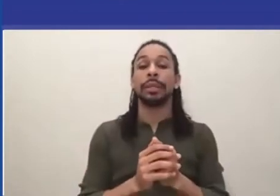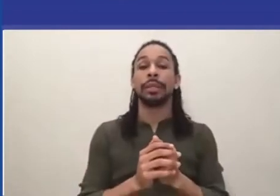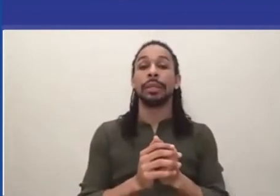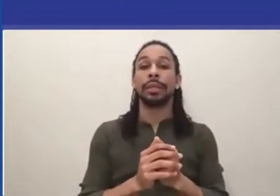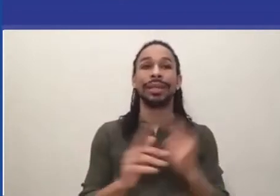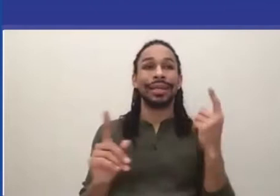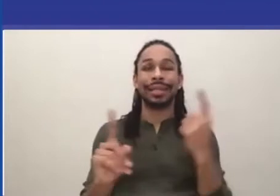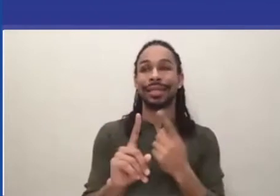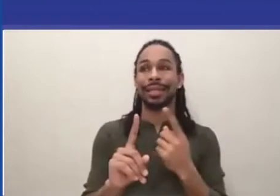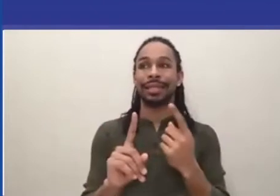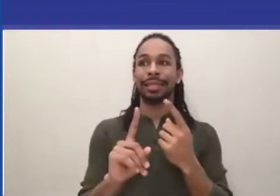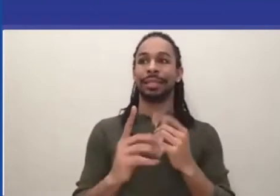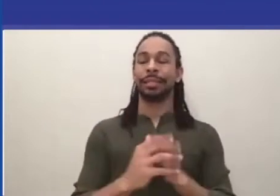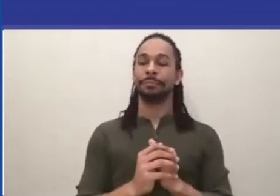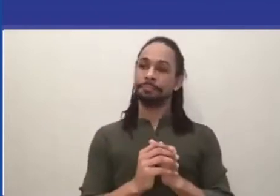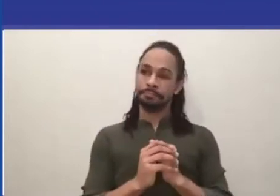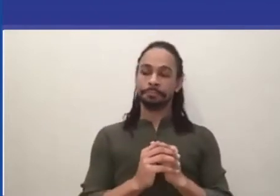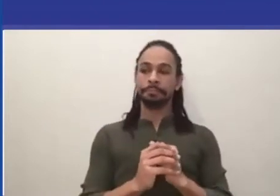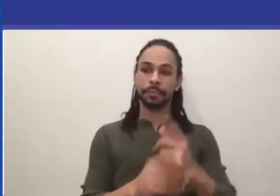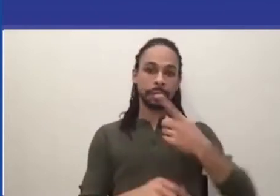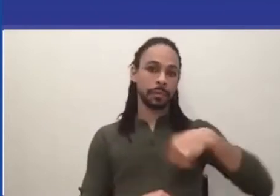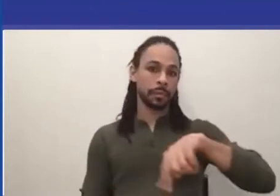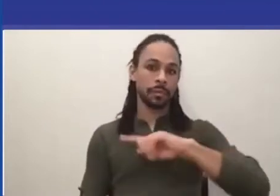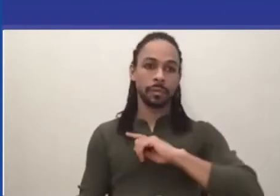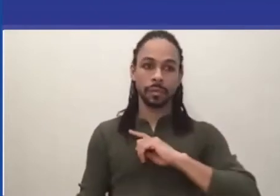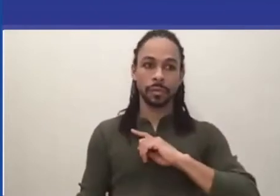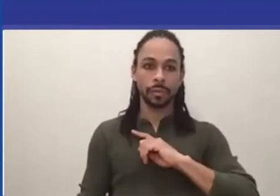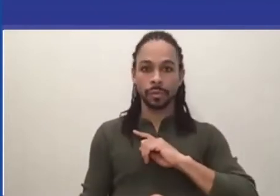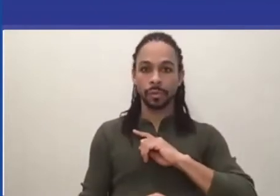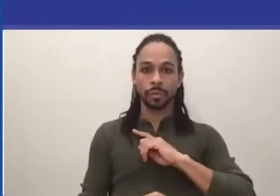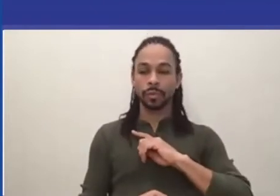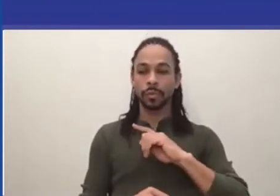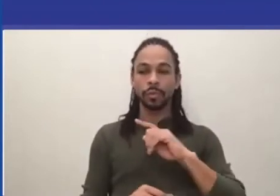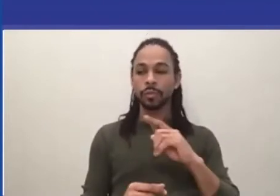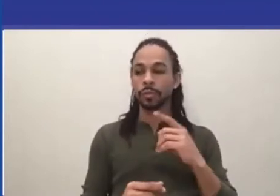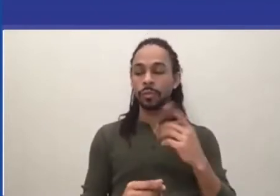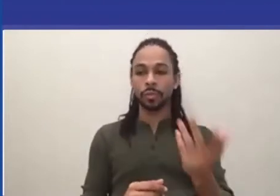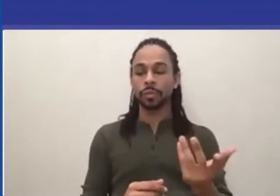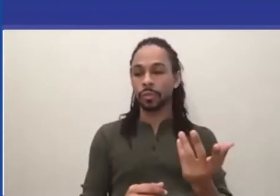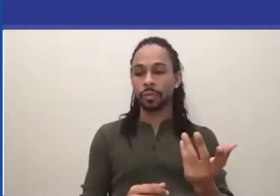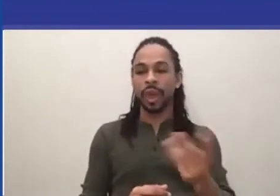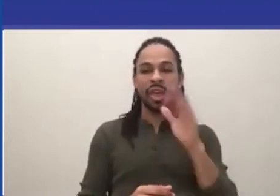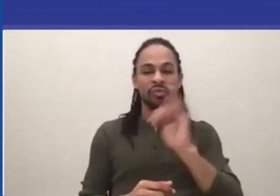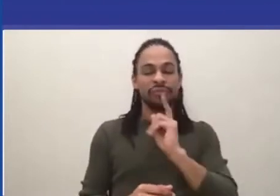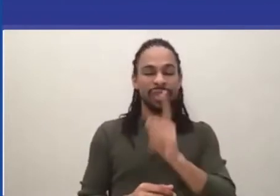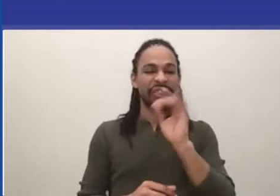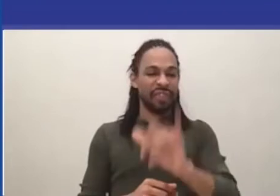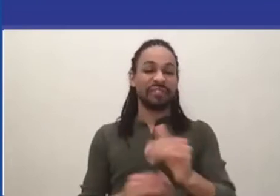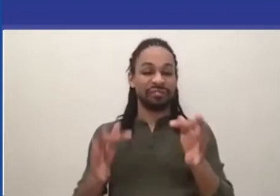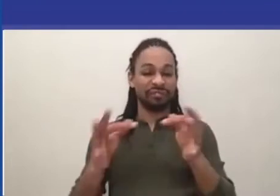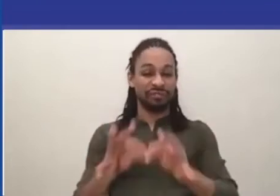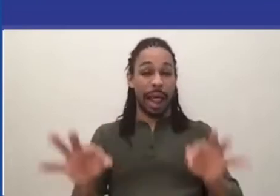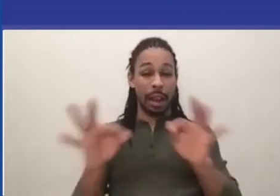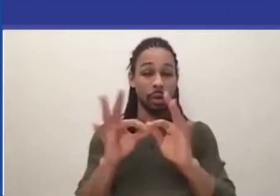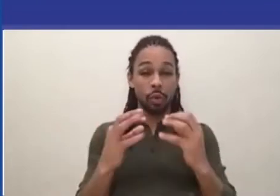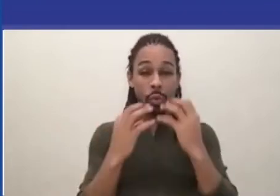detract or take anything away from the value of interactive social dancing.